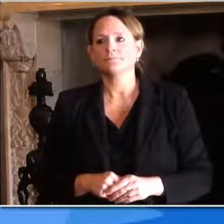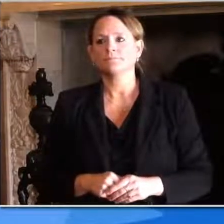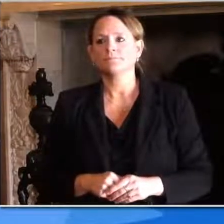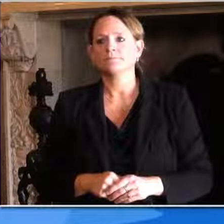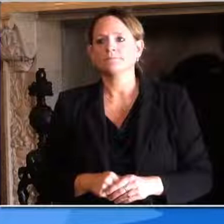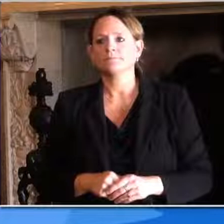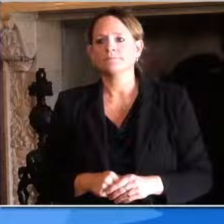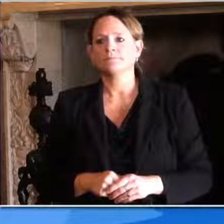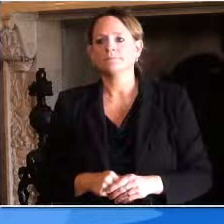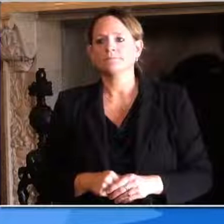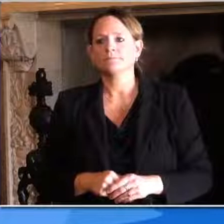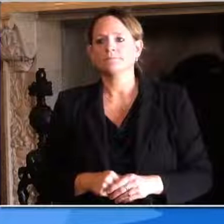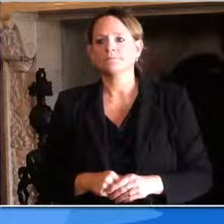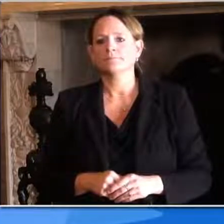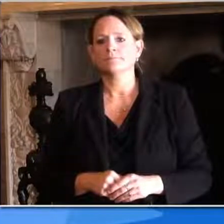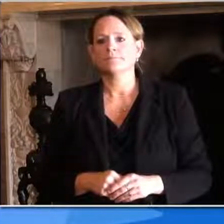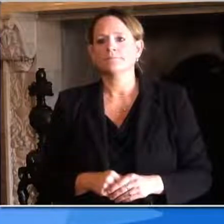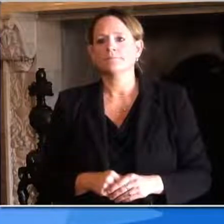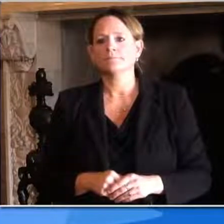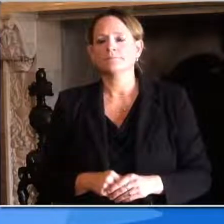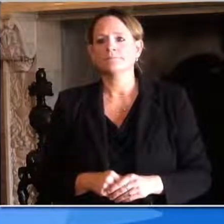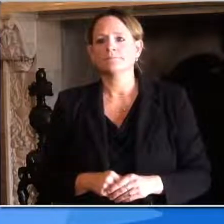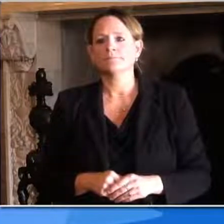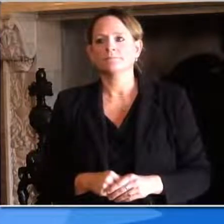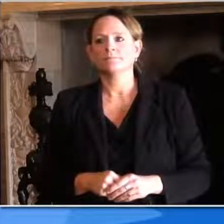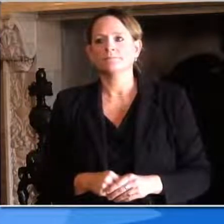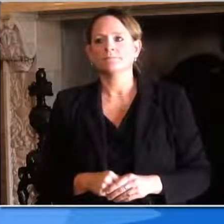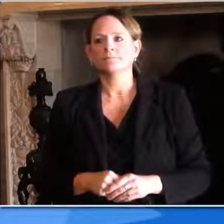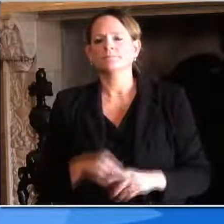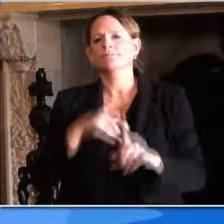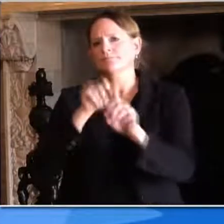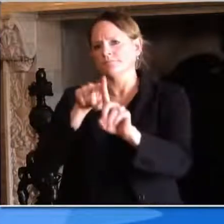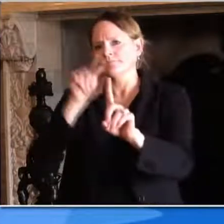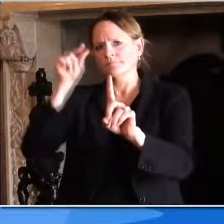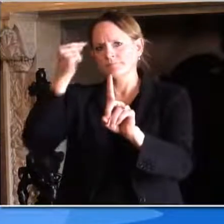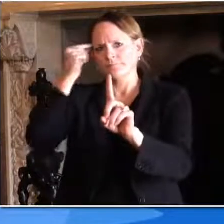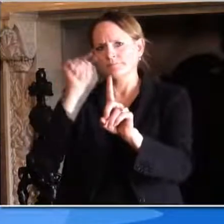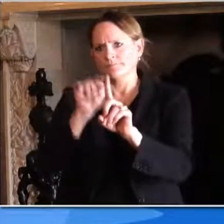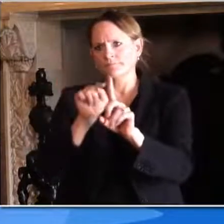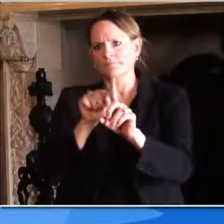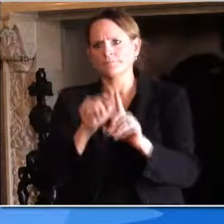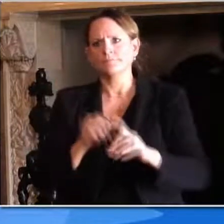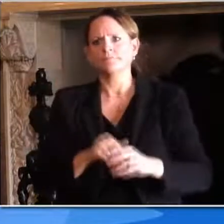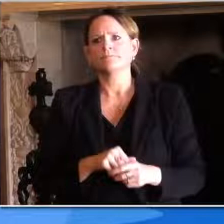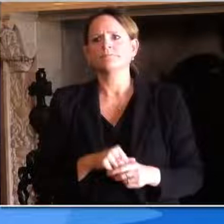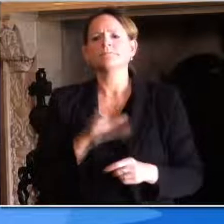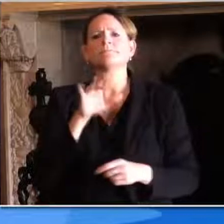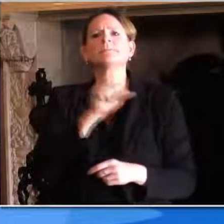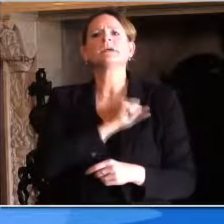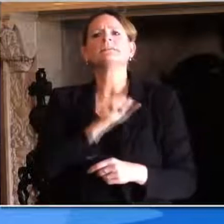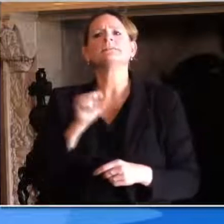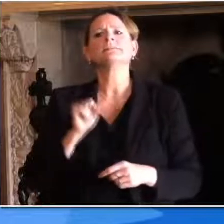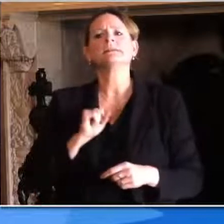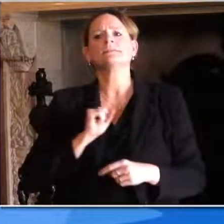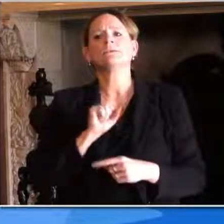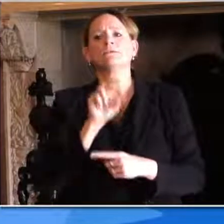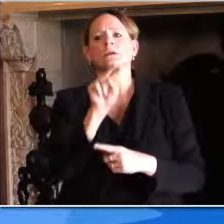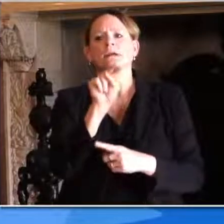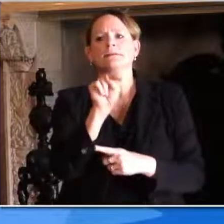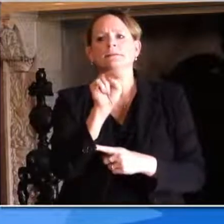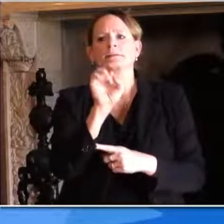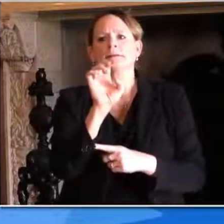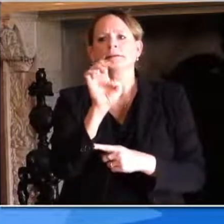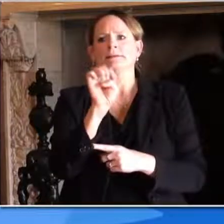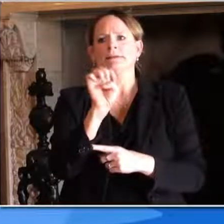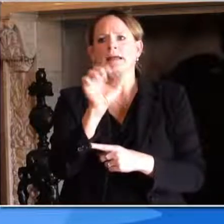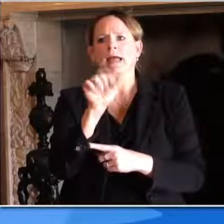Tom Duran here, in for Rachel. A question for the governor. Senator Steve Nass has already put out a press release saying that he wants to